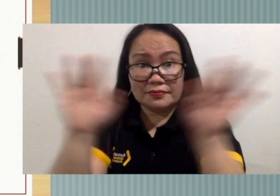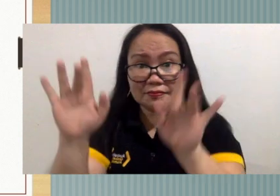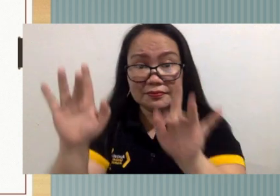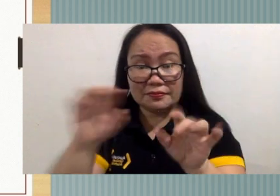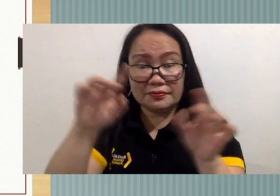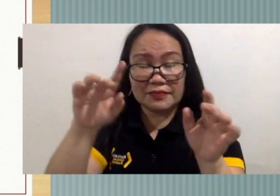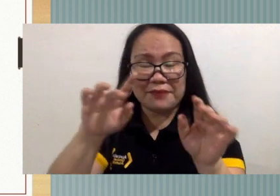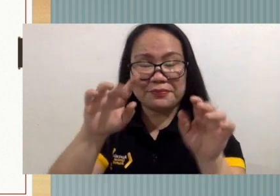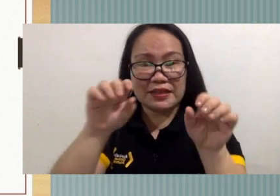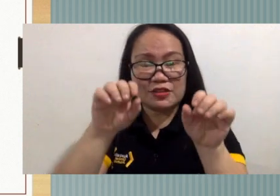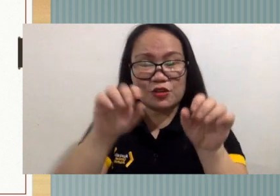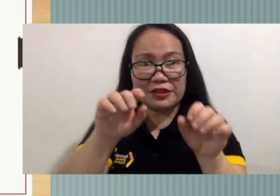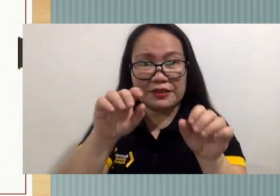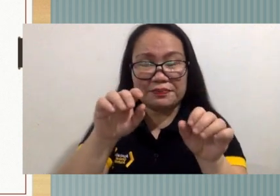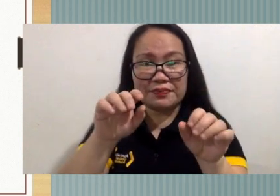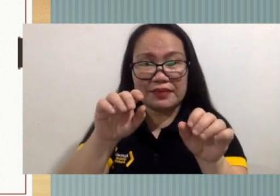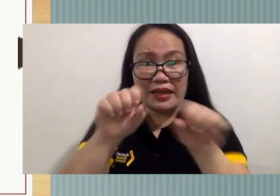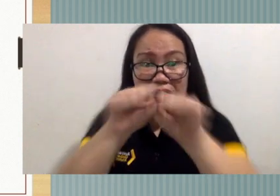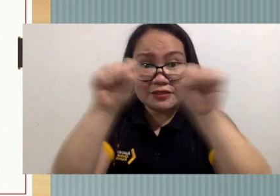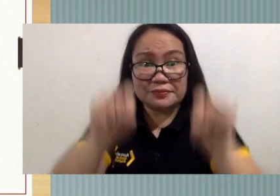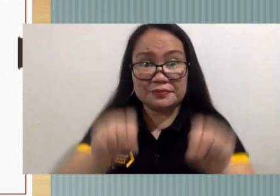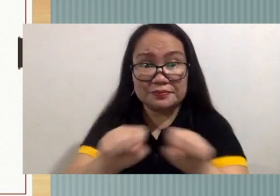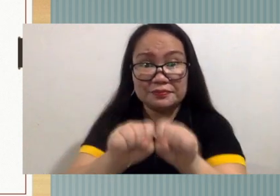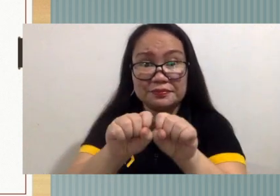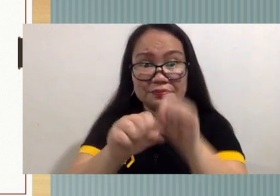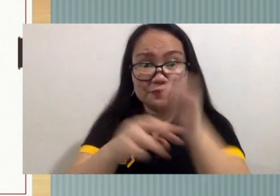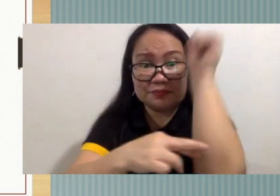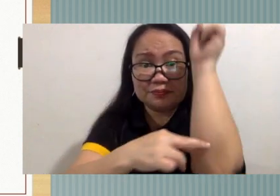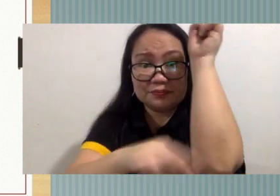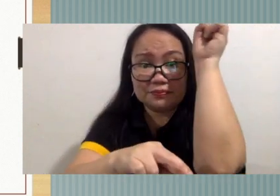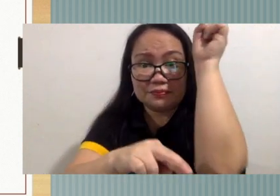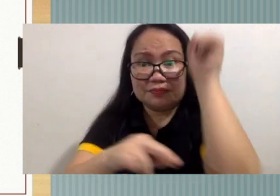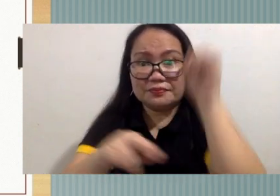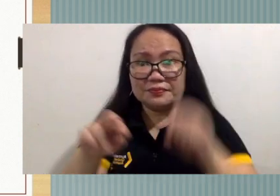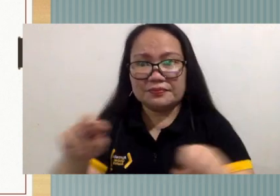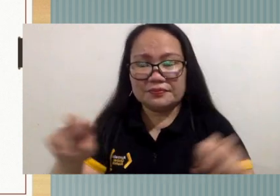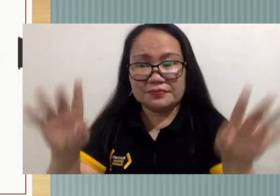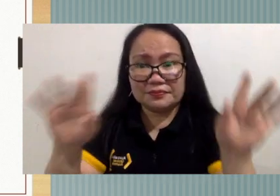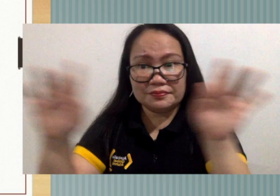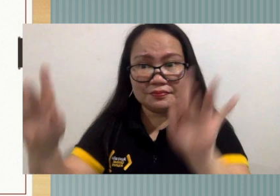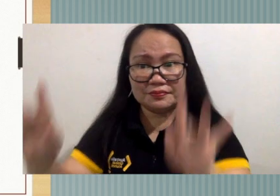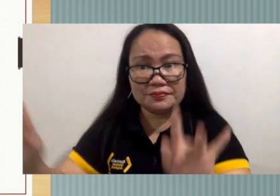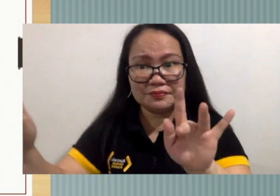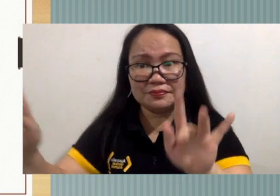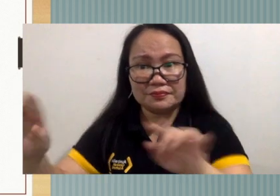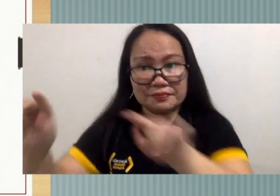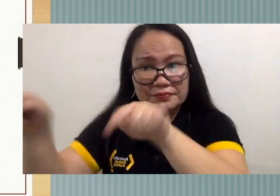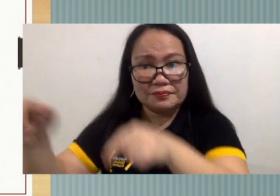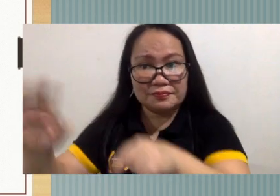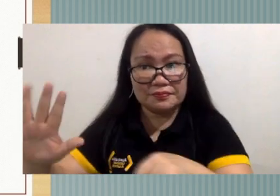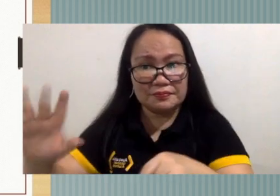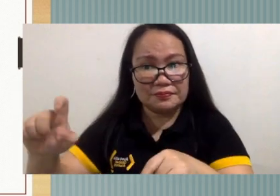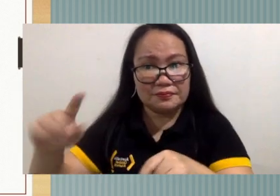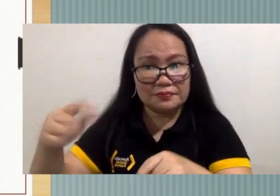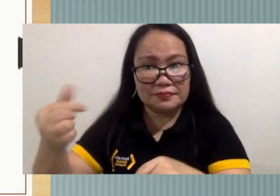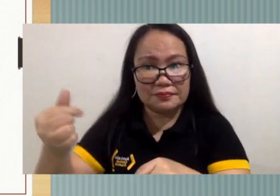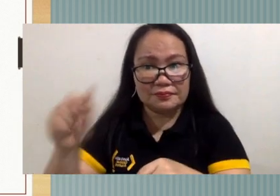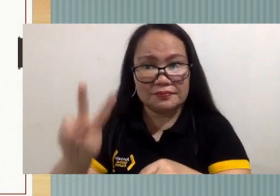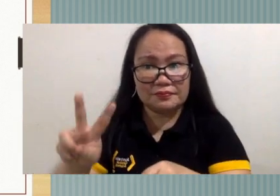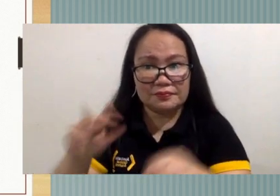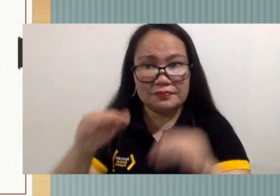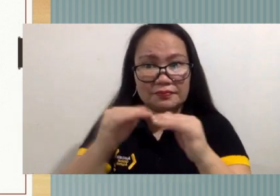sides. So, we now have the square root of the square of quantity 5x plus 2 is equal to the square root